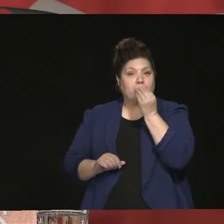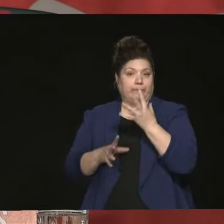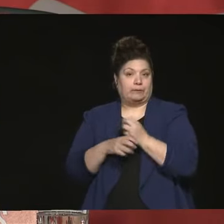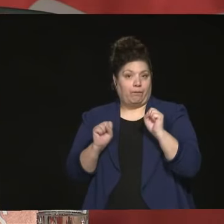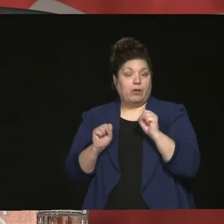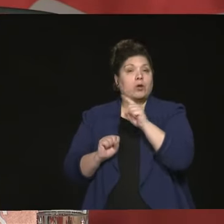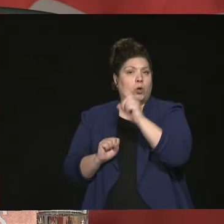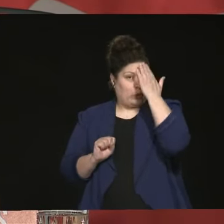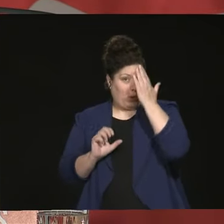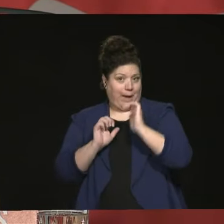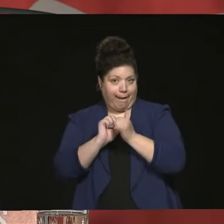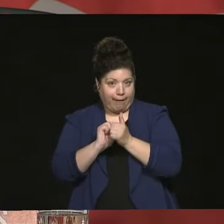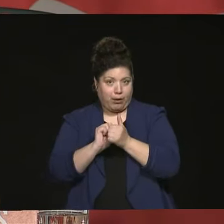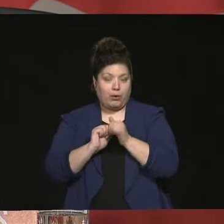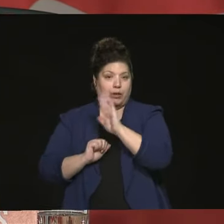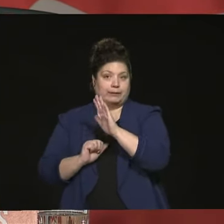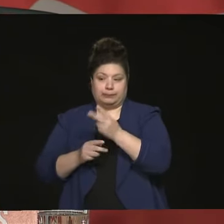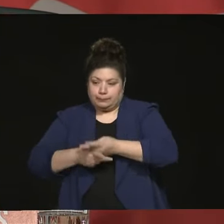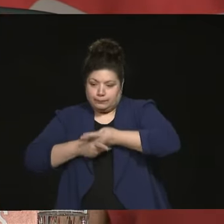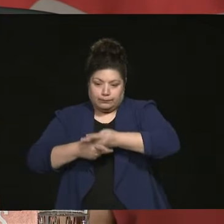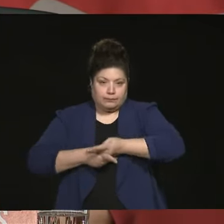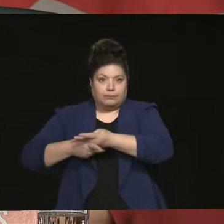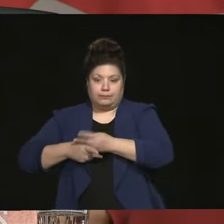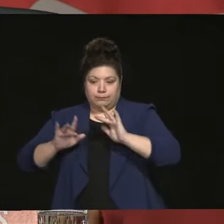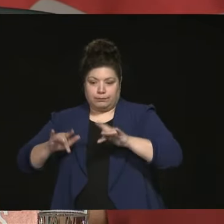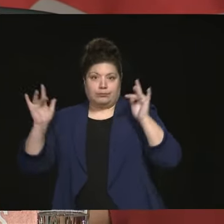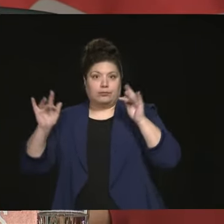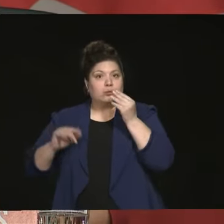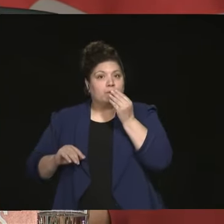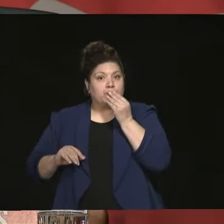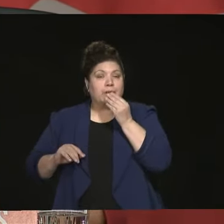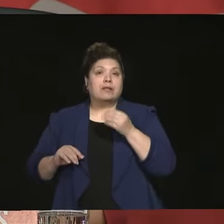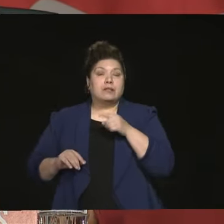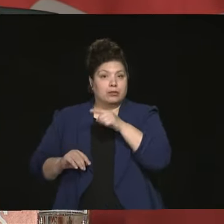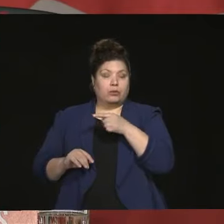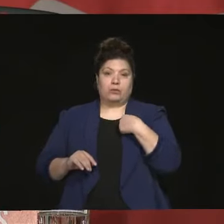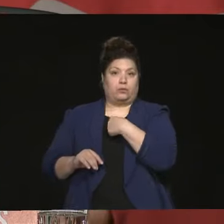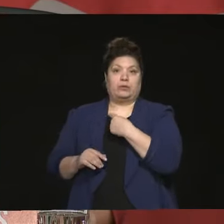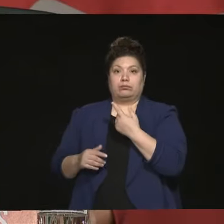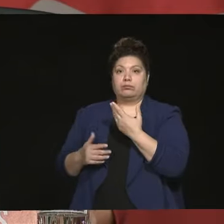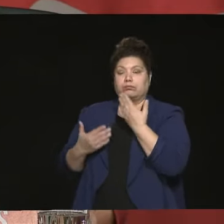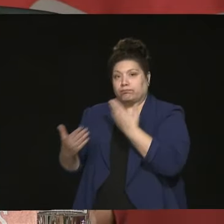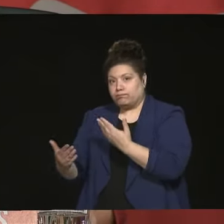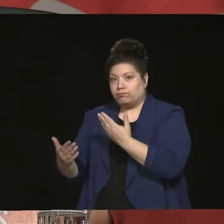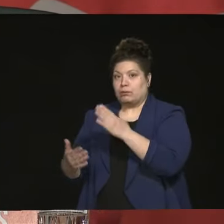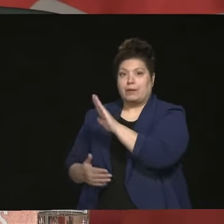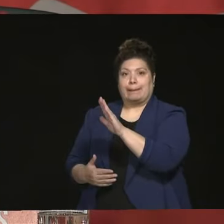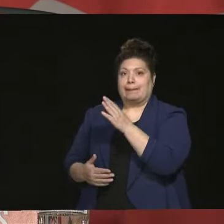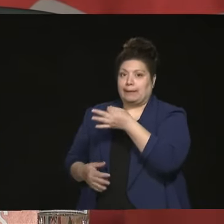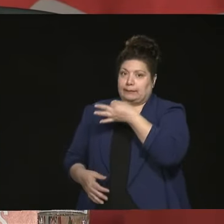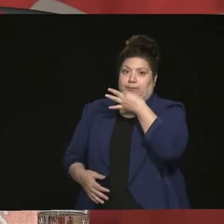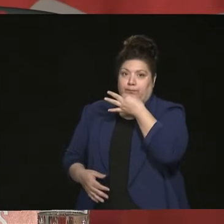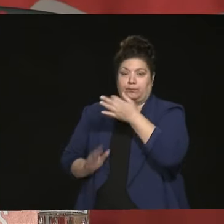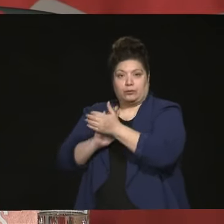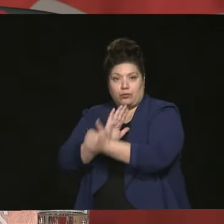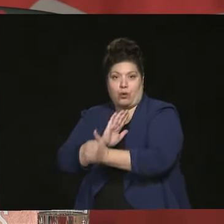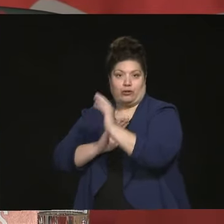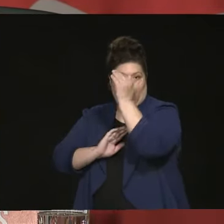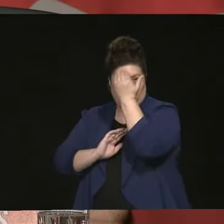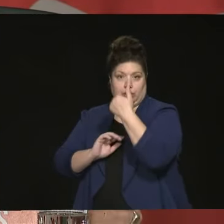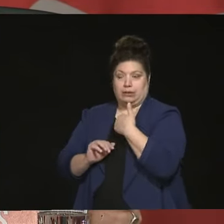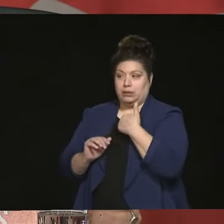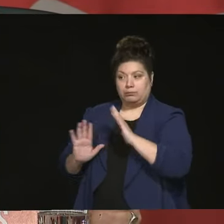government appreciates that expertise, and we're working with them to be sure that they can continue to work and that we can continue to have